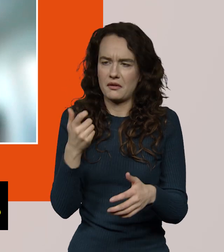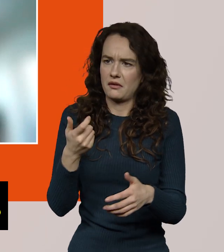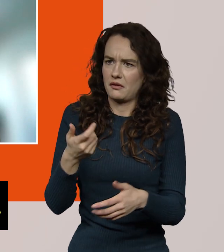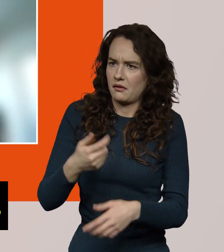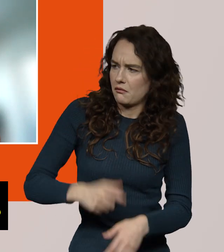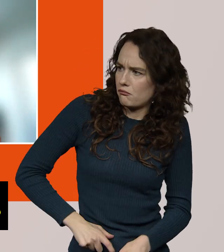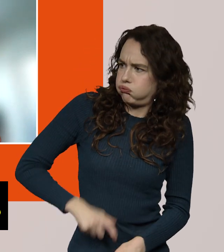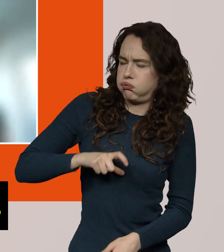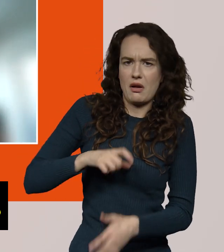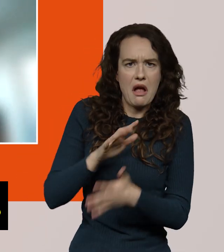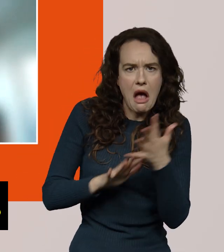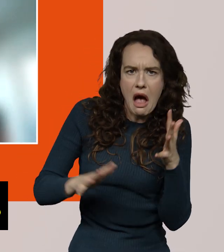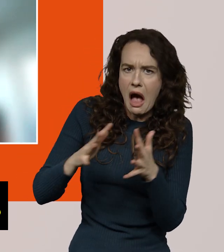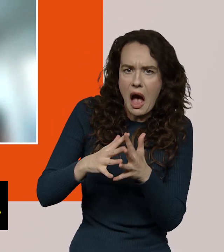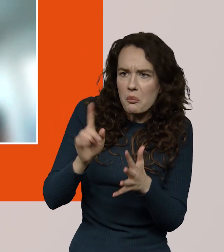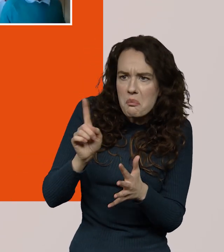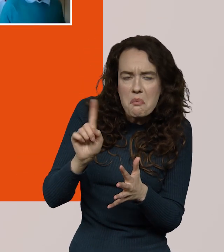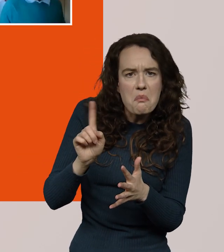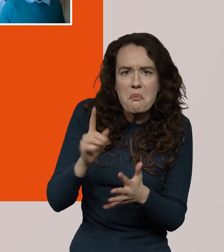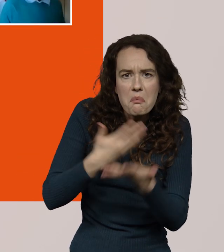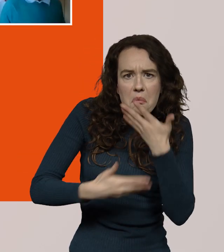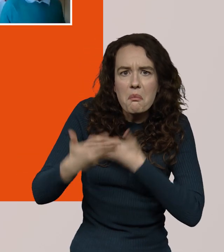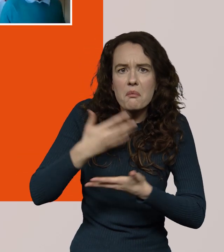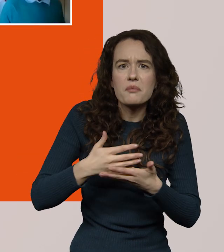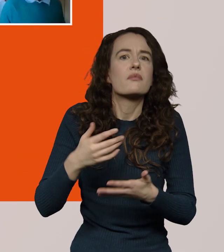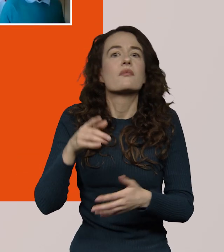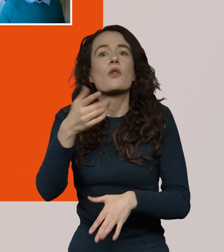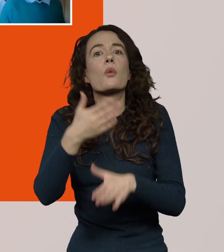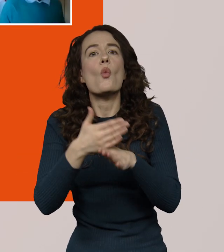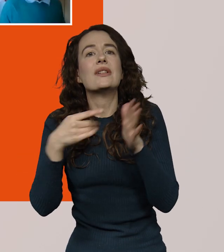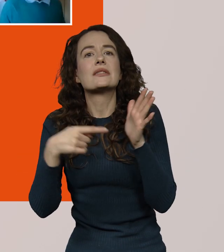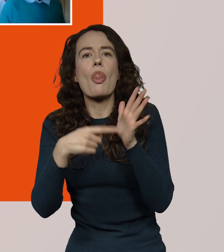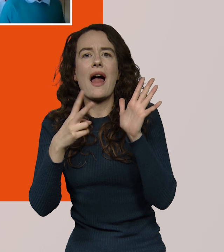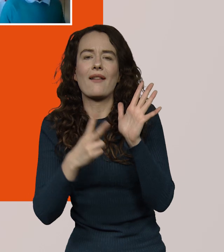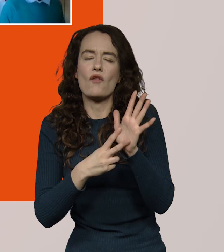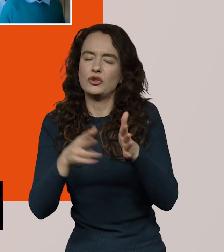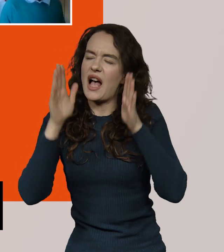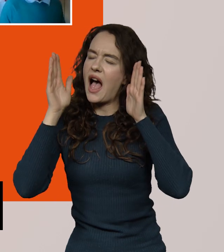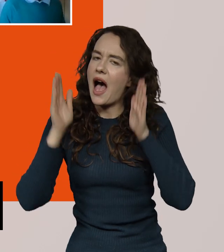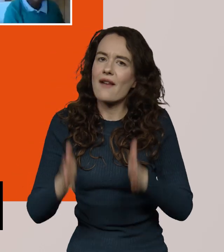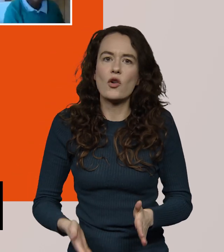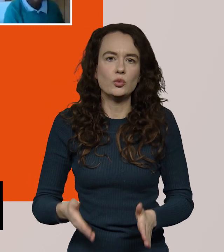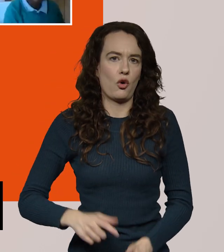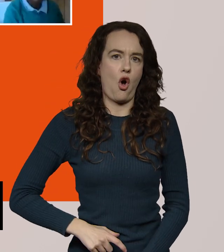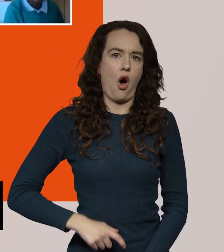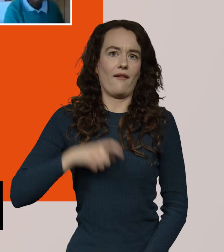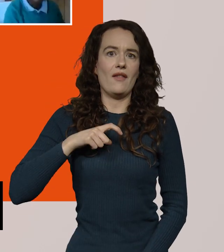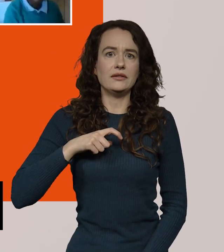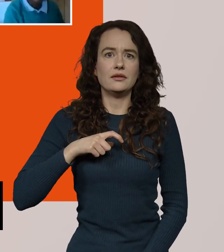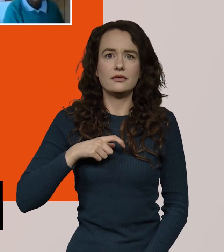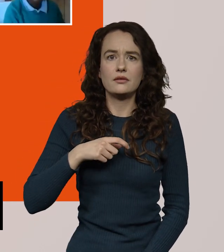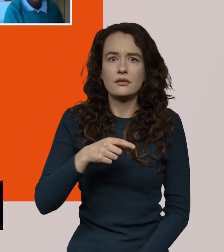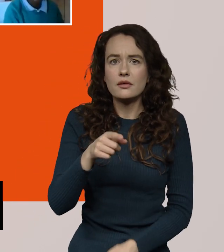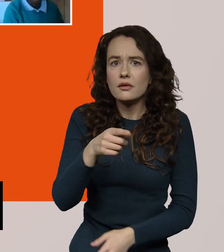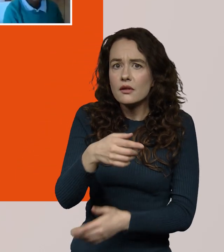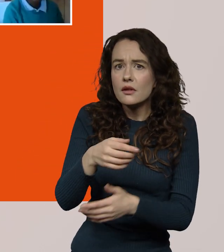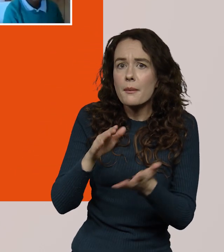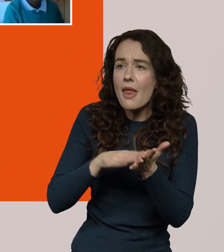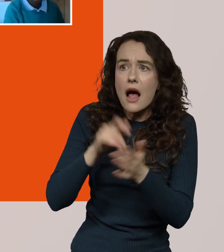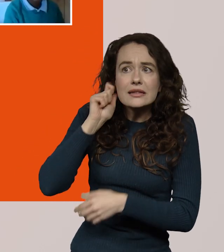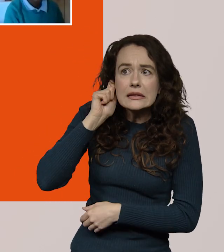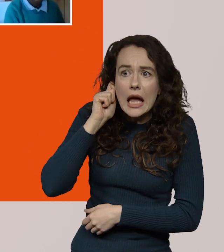about setting a goal that's going to help you to grow emotionally? Yes, thanks. This